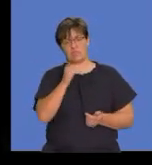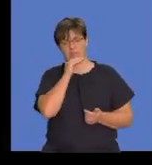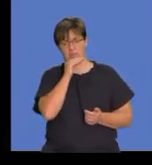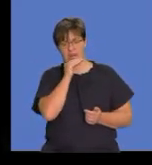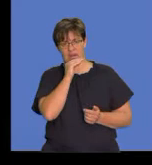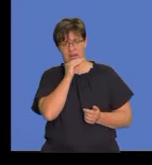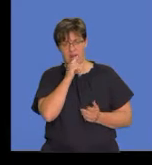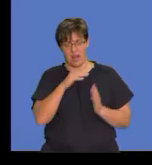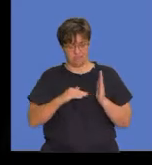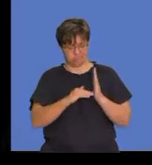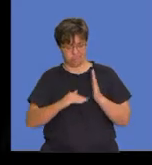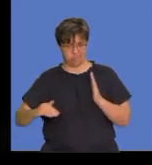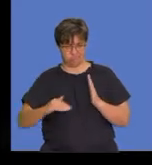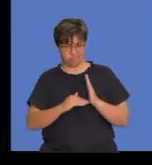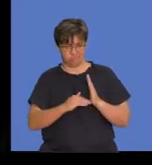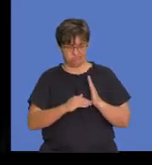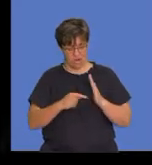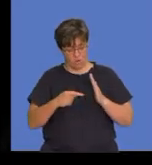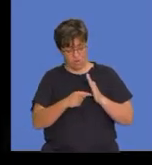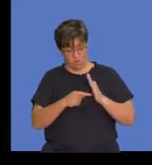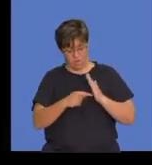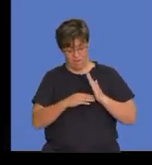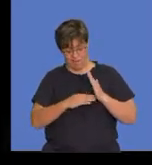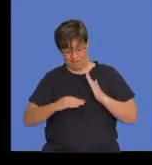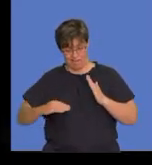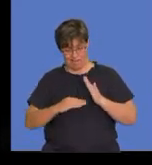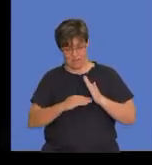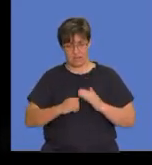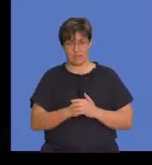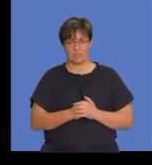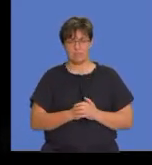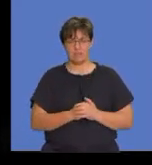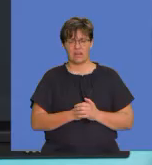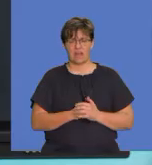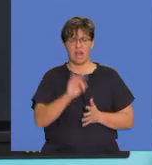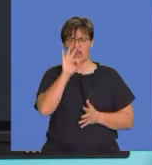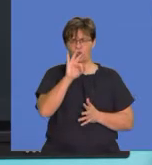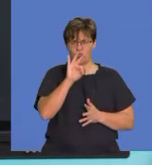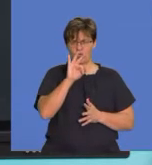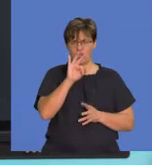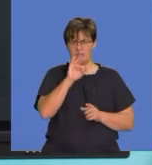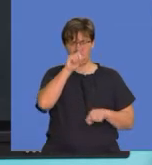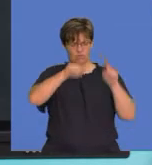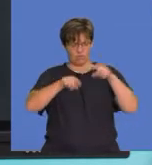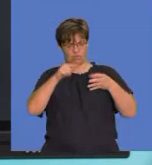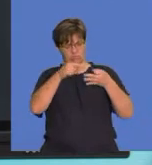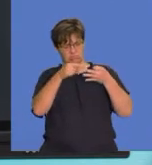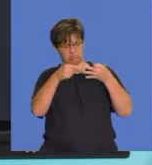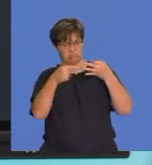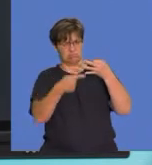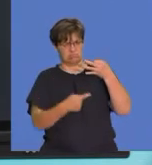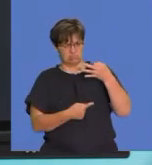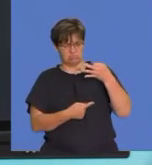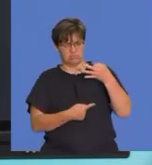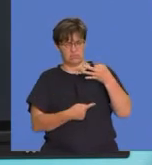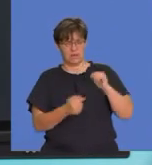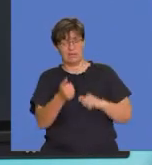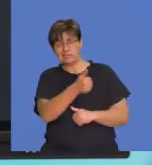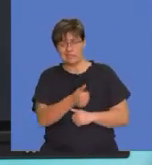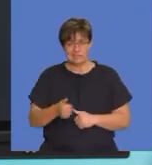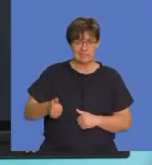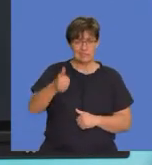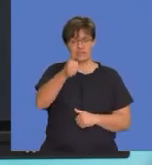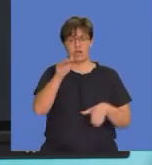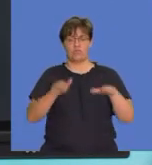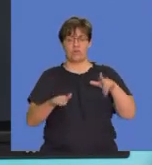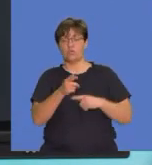ADJ to mean adjacent. Now, the big thing here about these 3 ratios that I've given you so far is these are